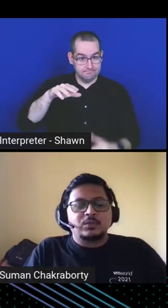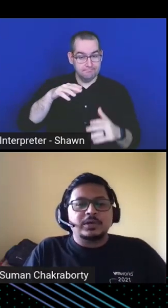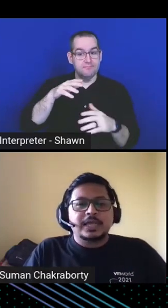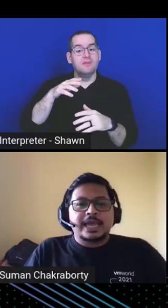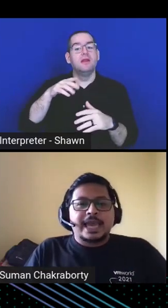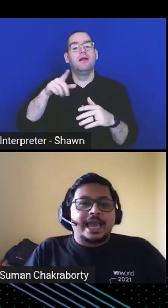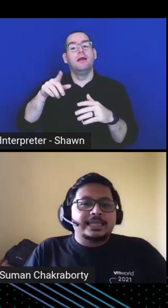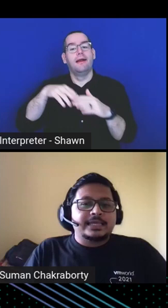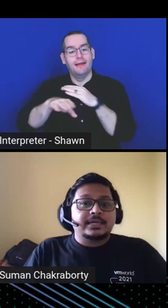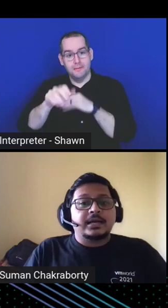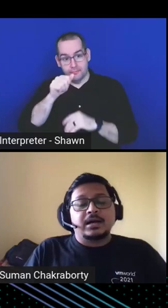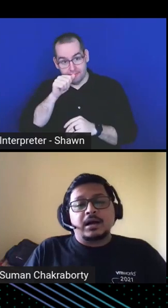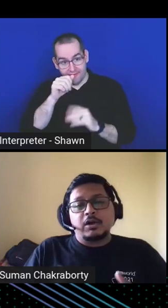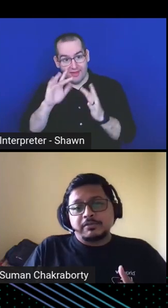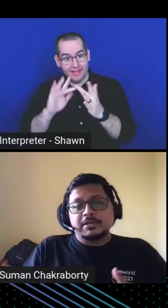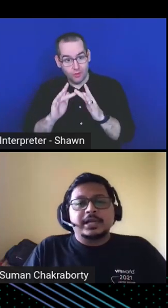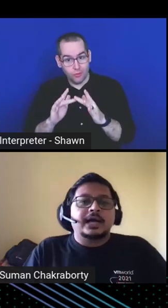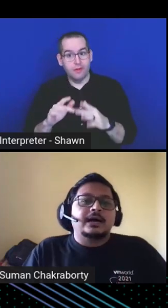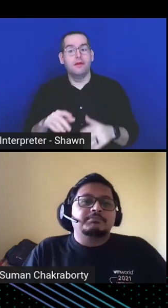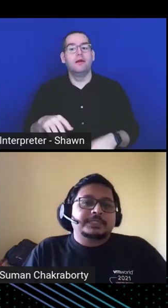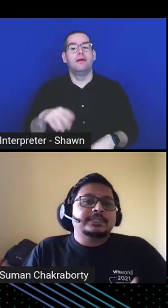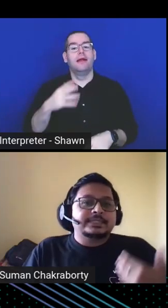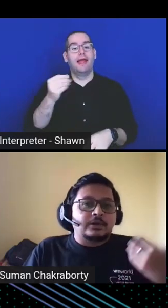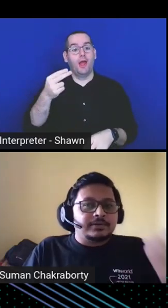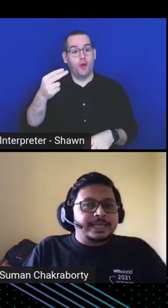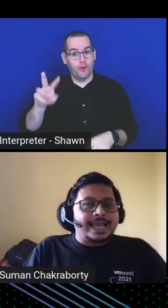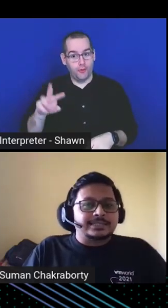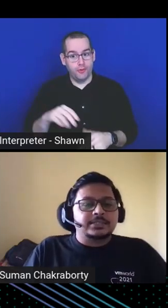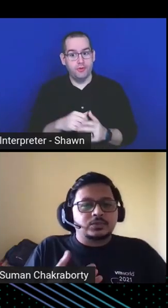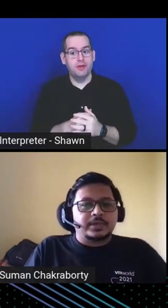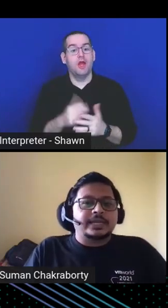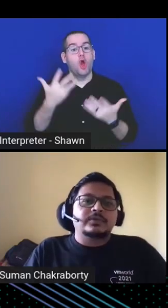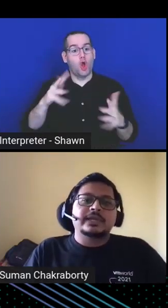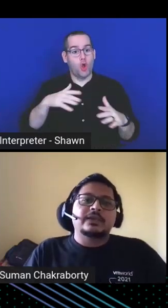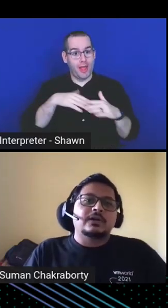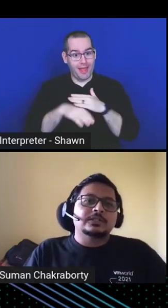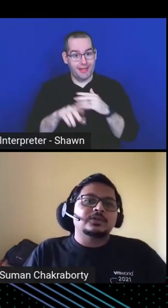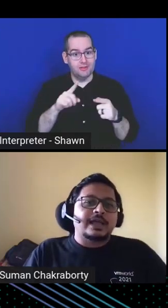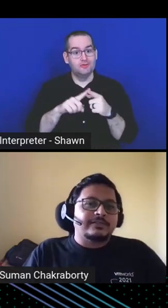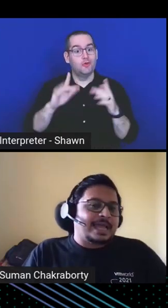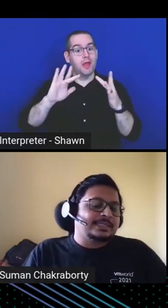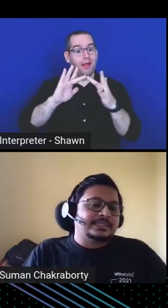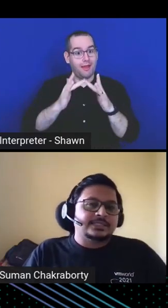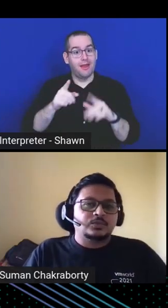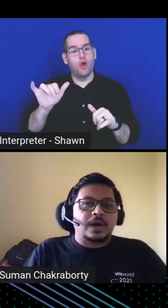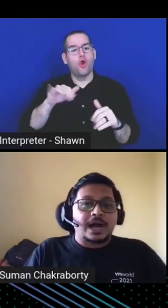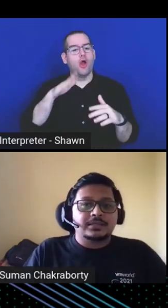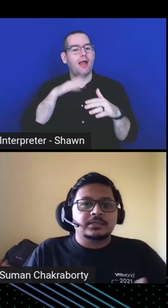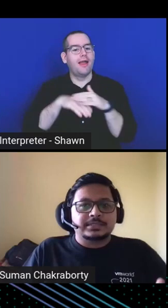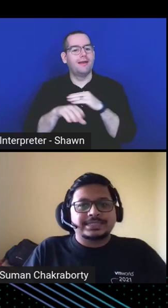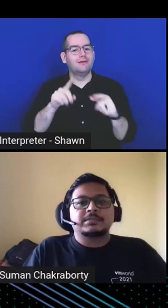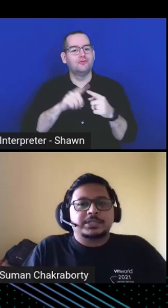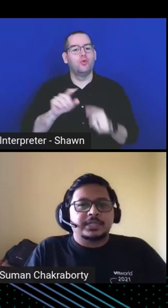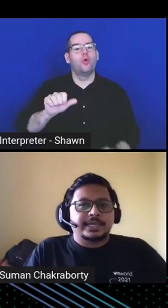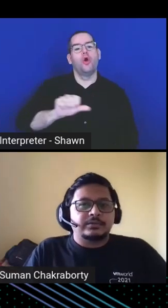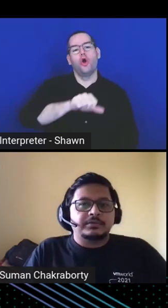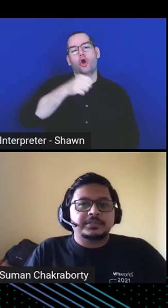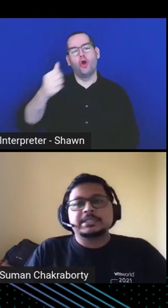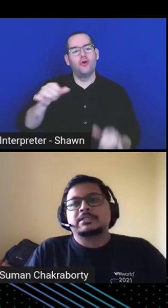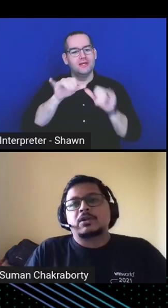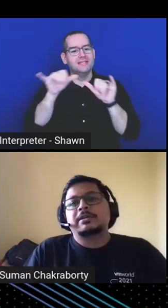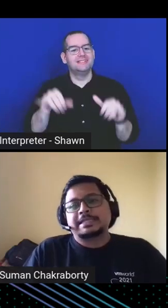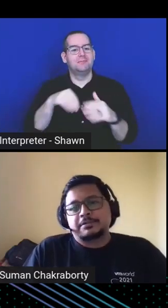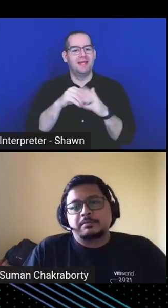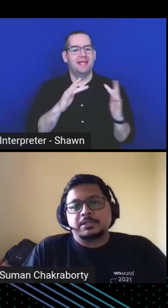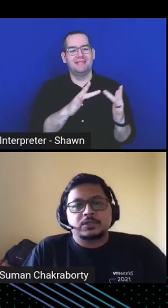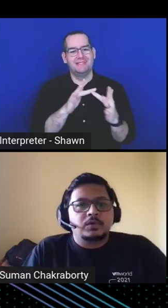private network. And however, since he's already access to a network, he also have access to other systems in the network, which